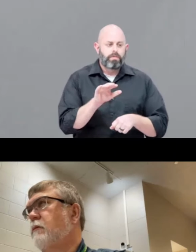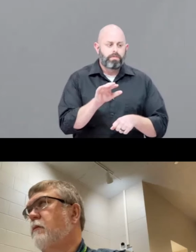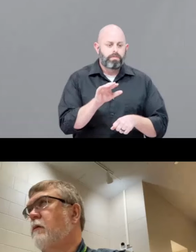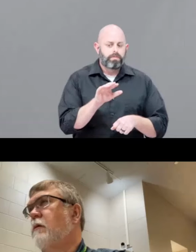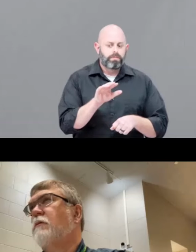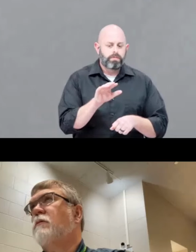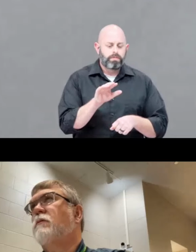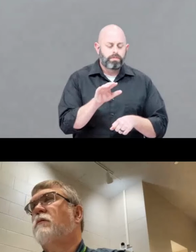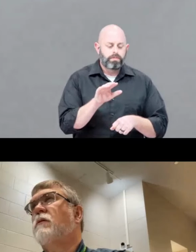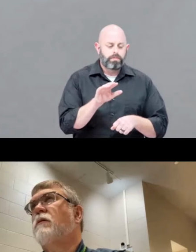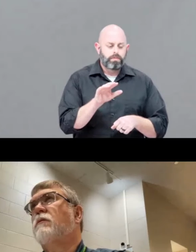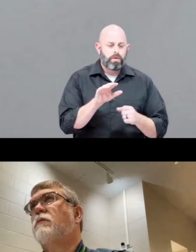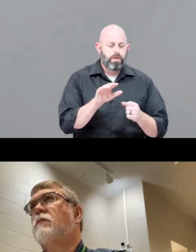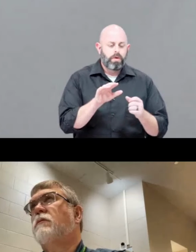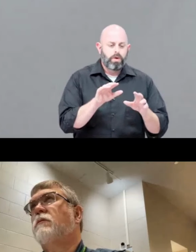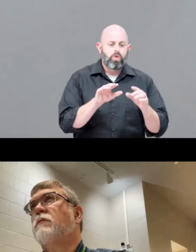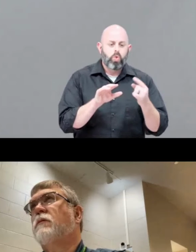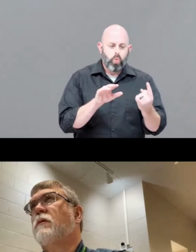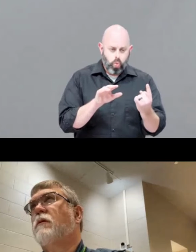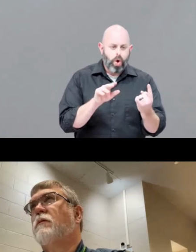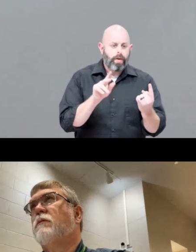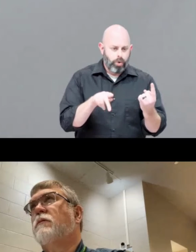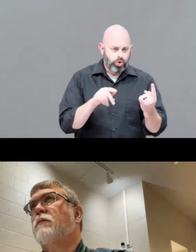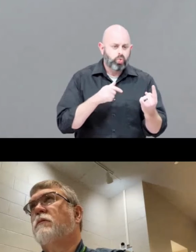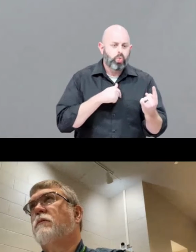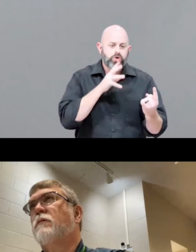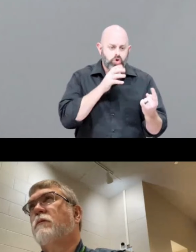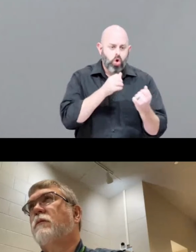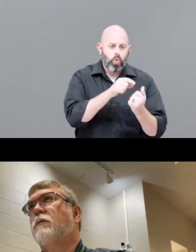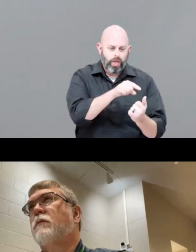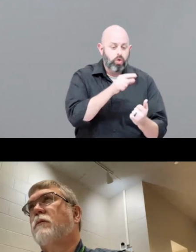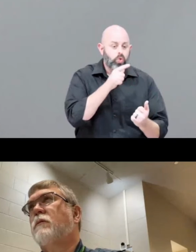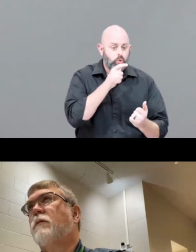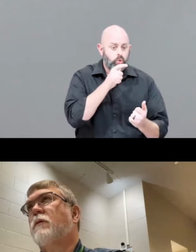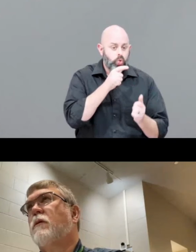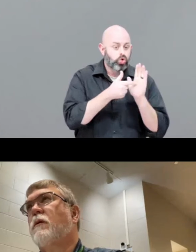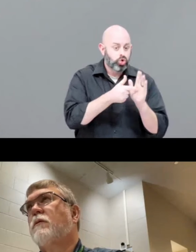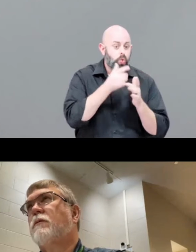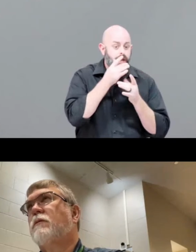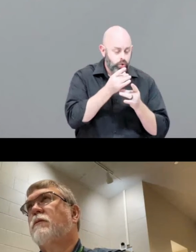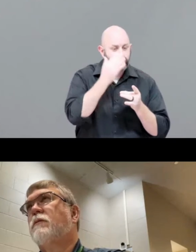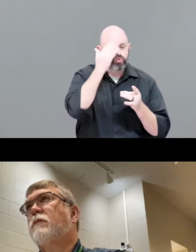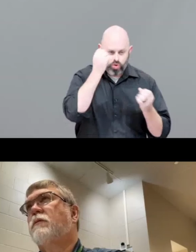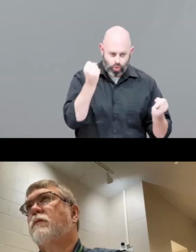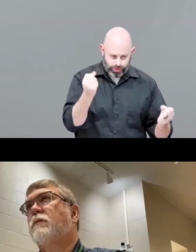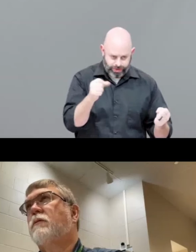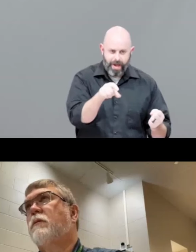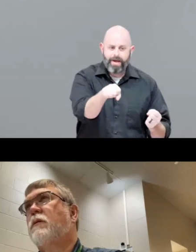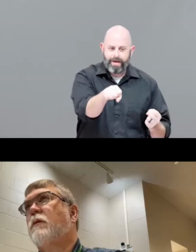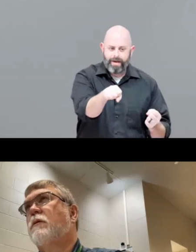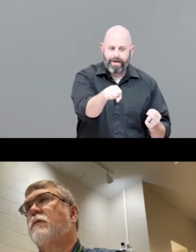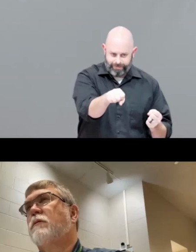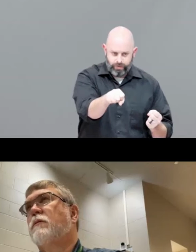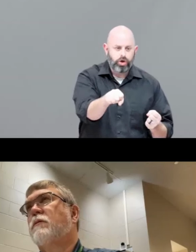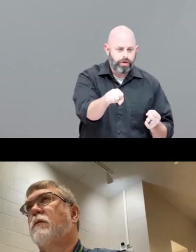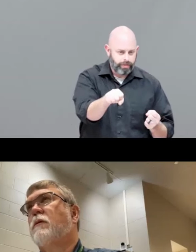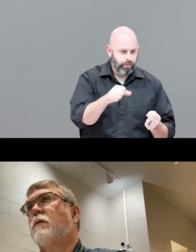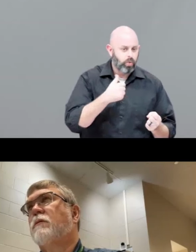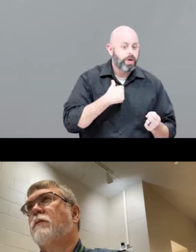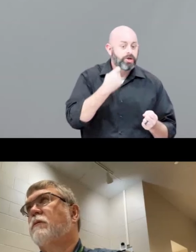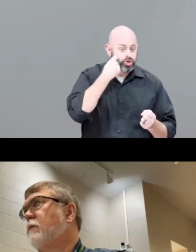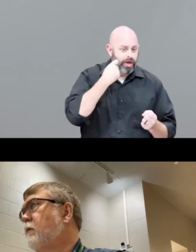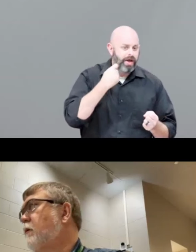The one person that we've spoken to that has expressed interest does know how to sign. We just